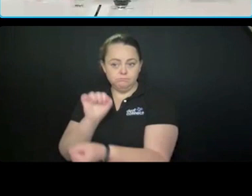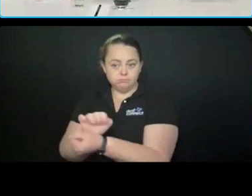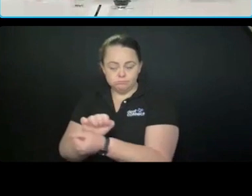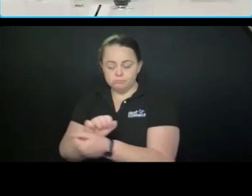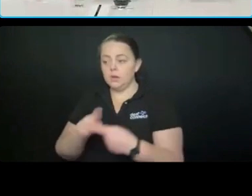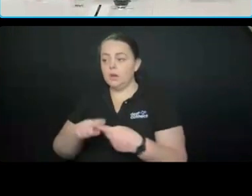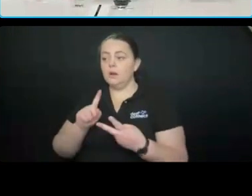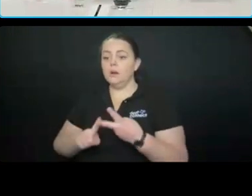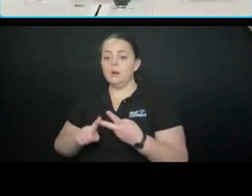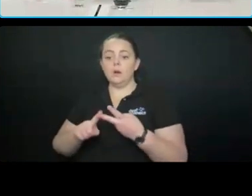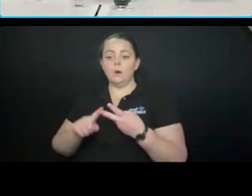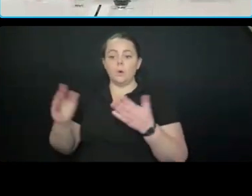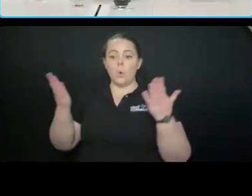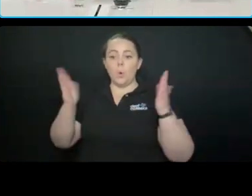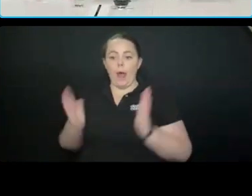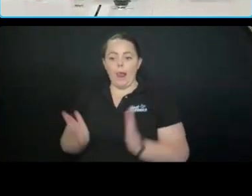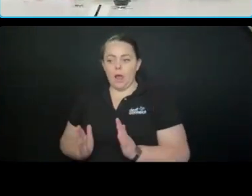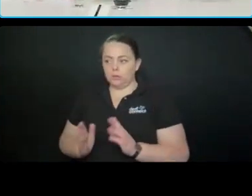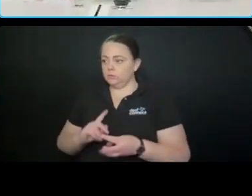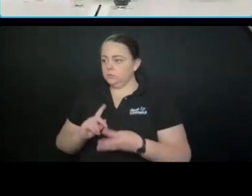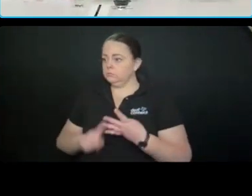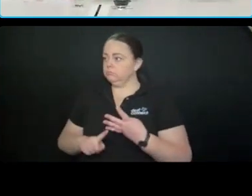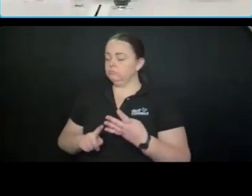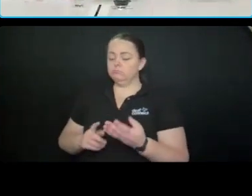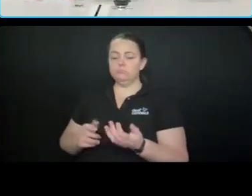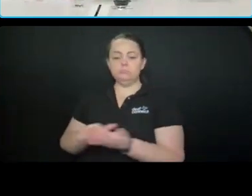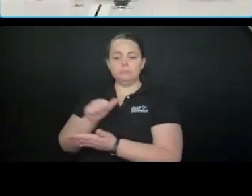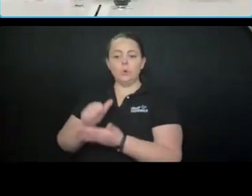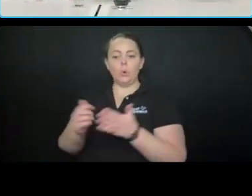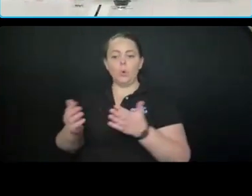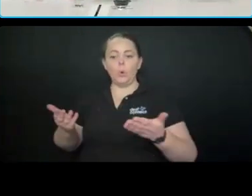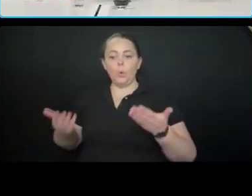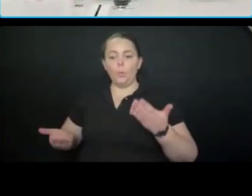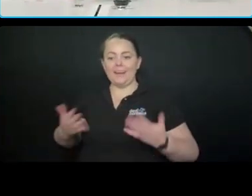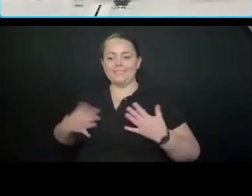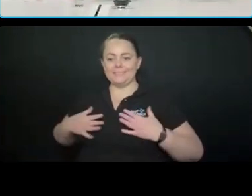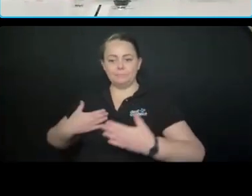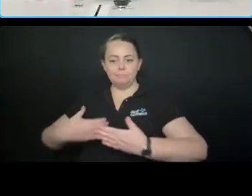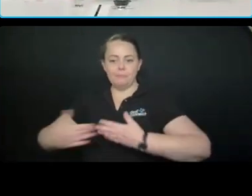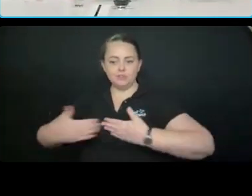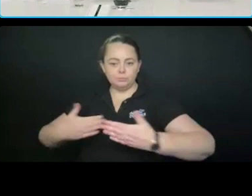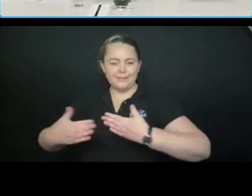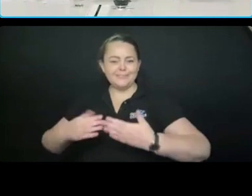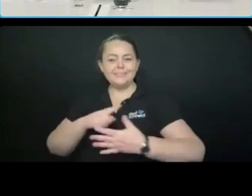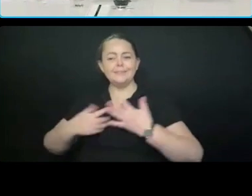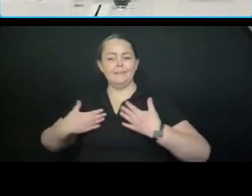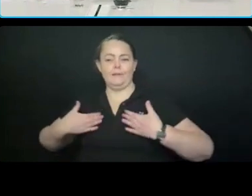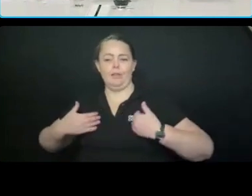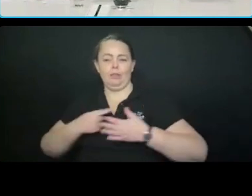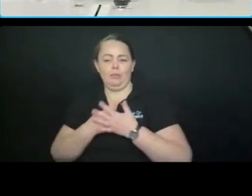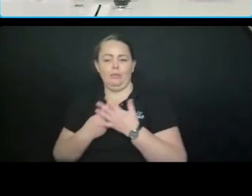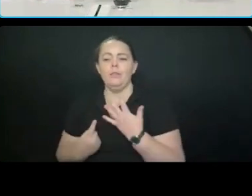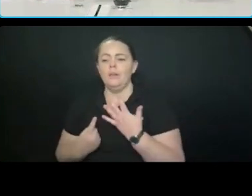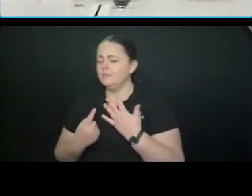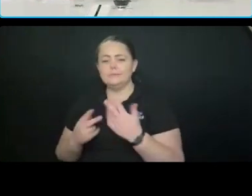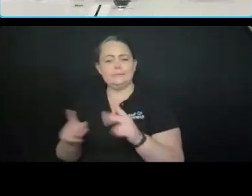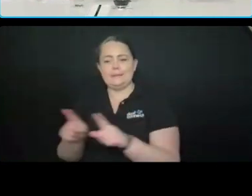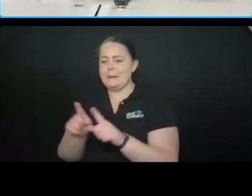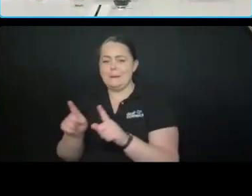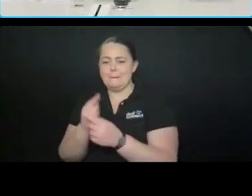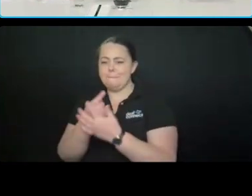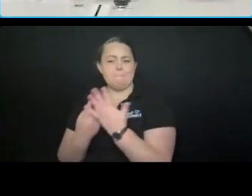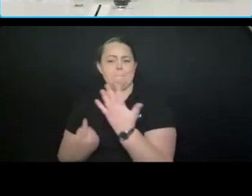for the time being, there's no planned date that the new quality indicators will contribute to